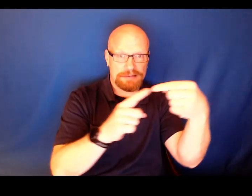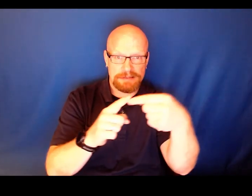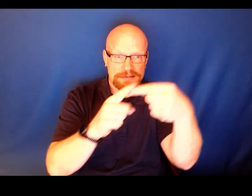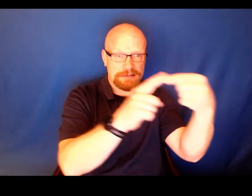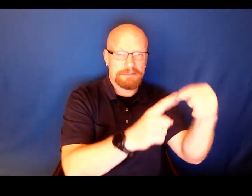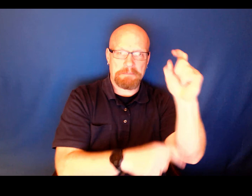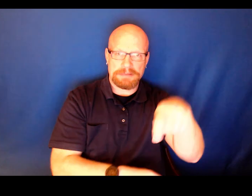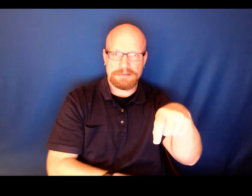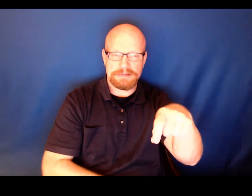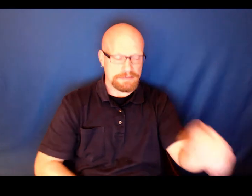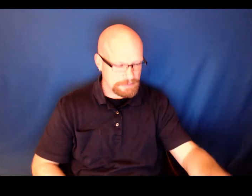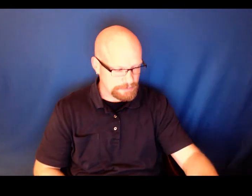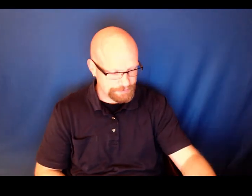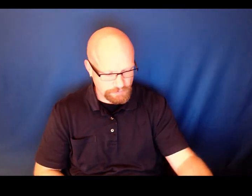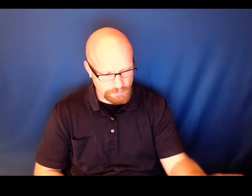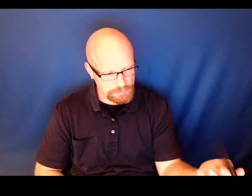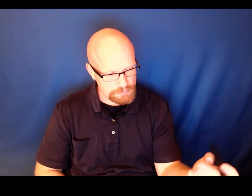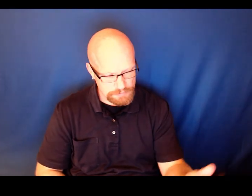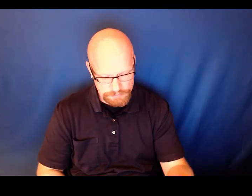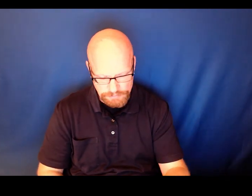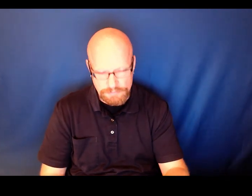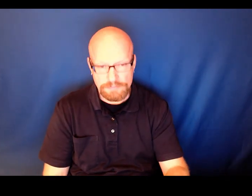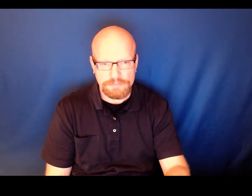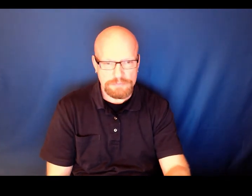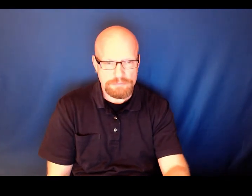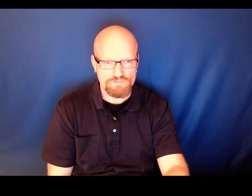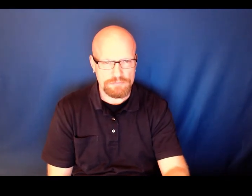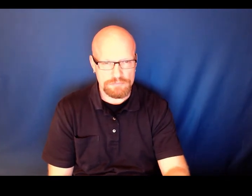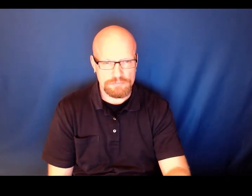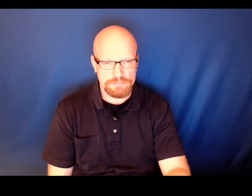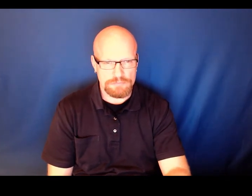have a minus sign. We have to distribute it now.